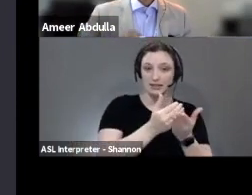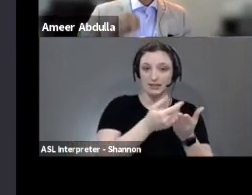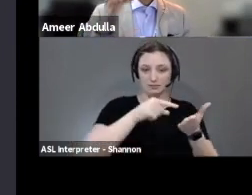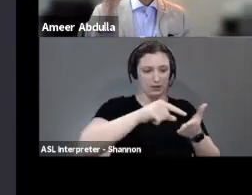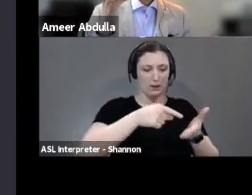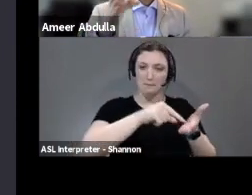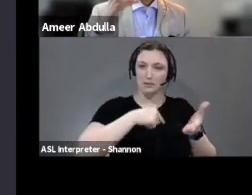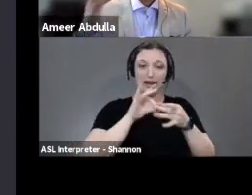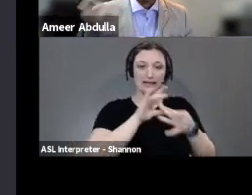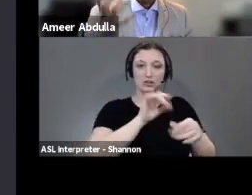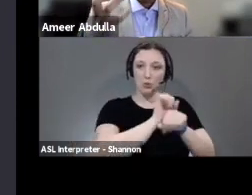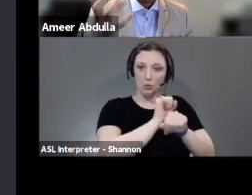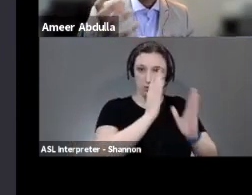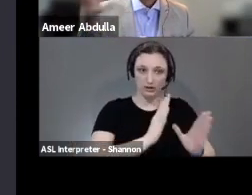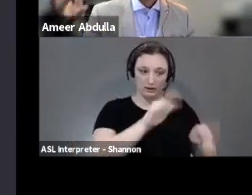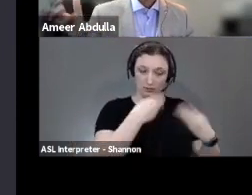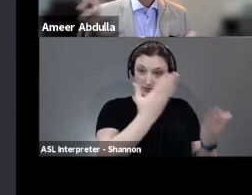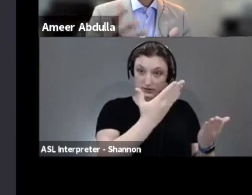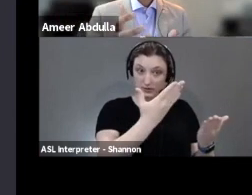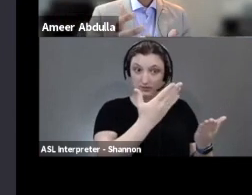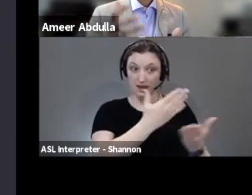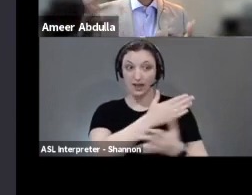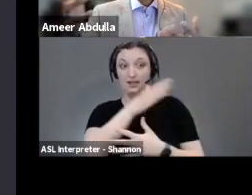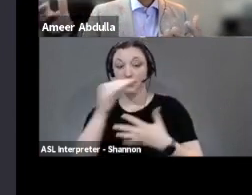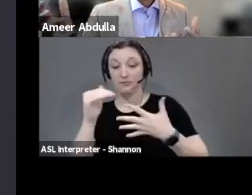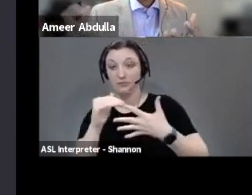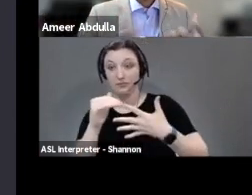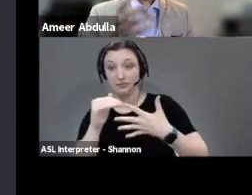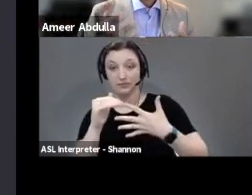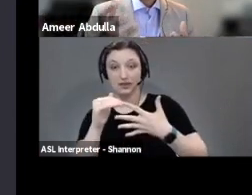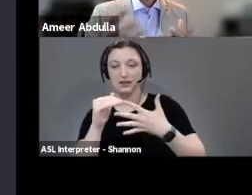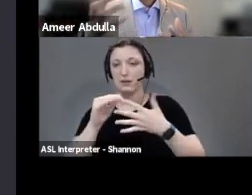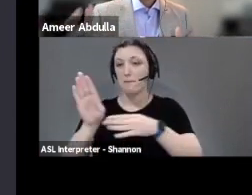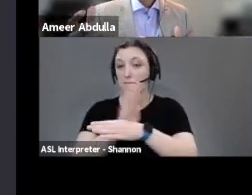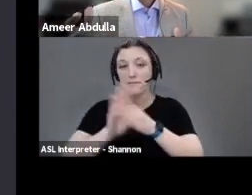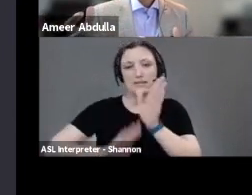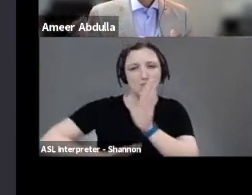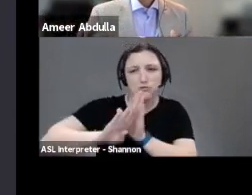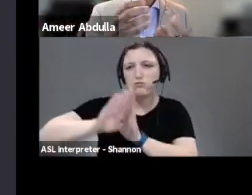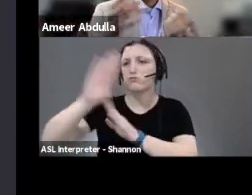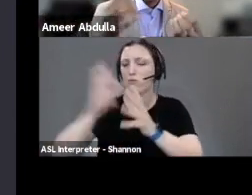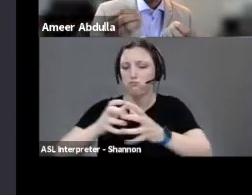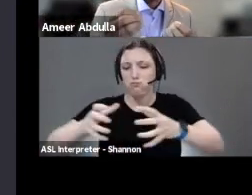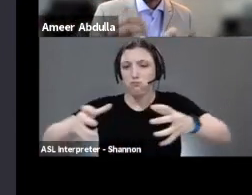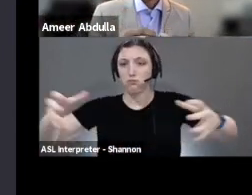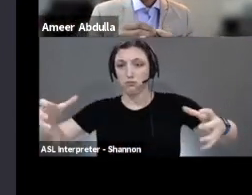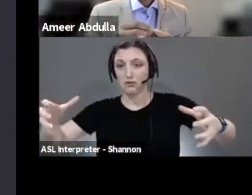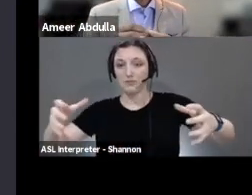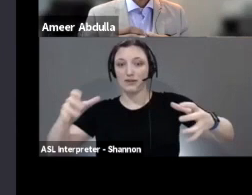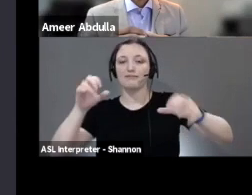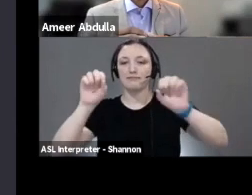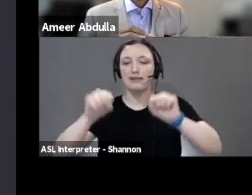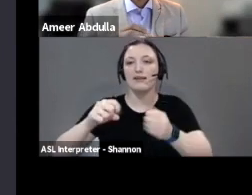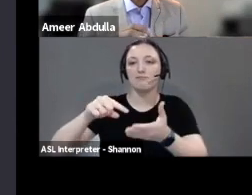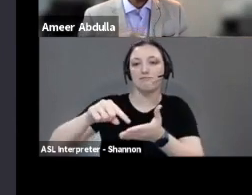form, and then the growth of the business as the business grows, rewarding yourself or compensating yourself for that element